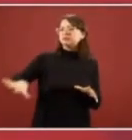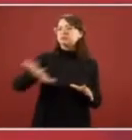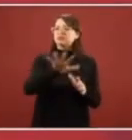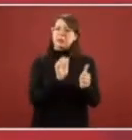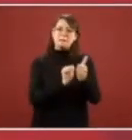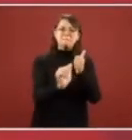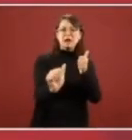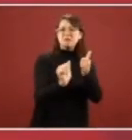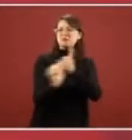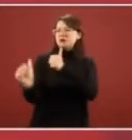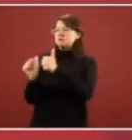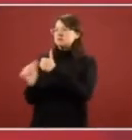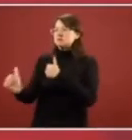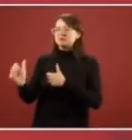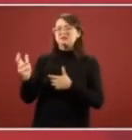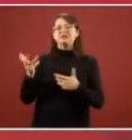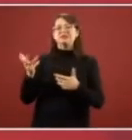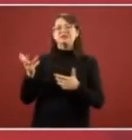También por corrupción.